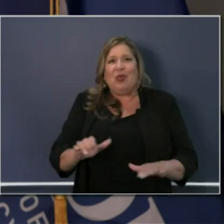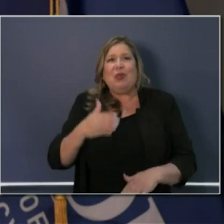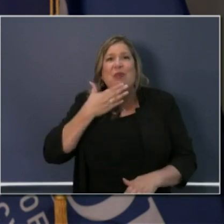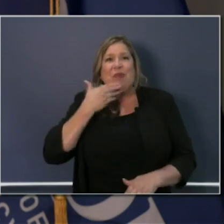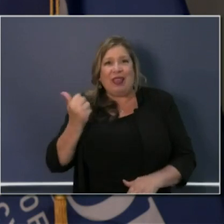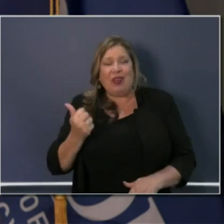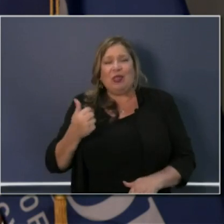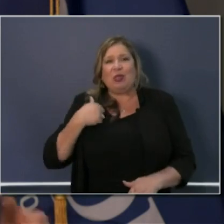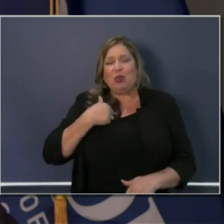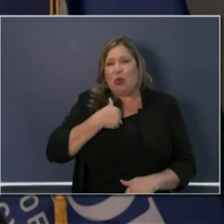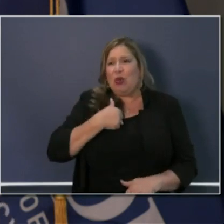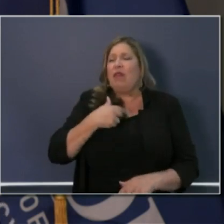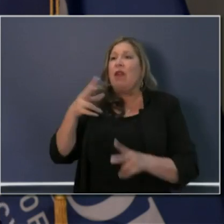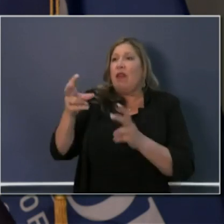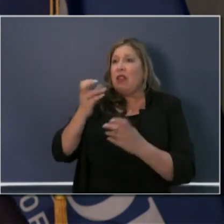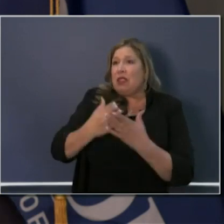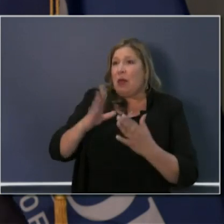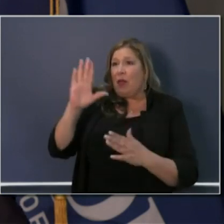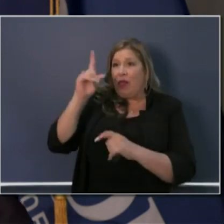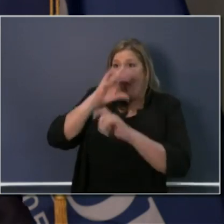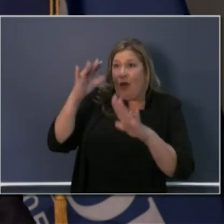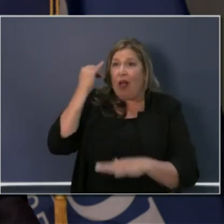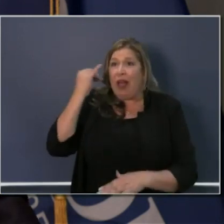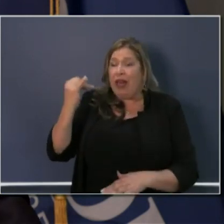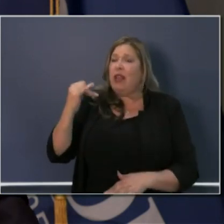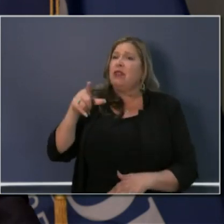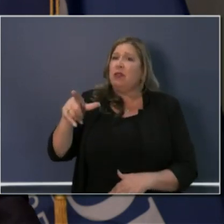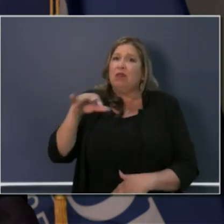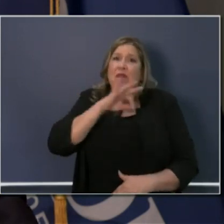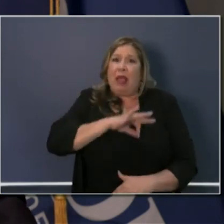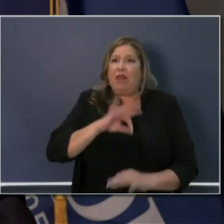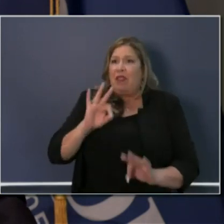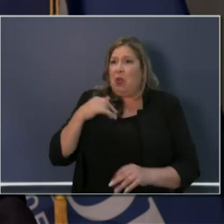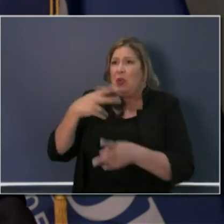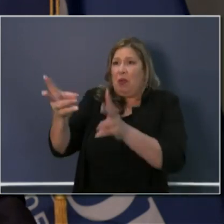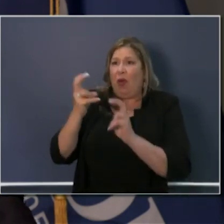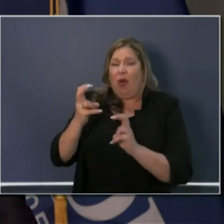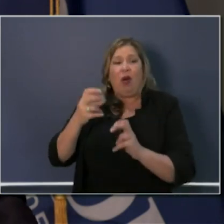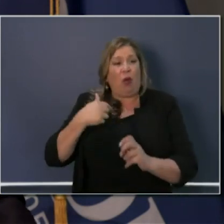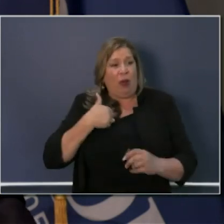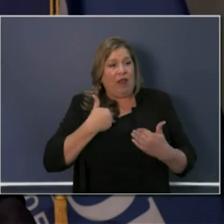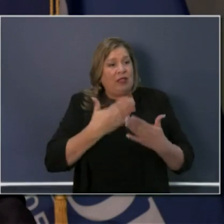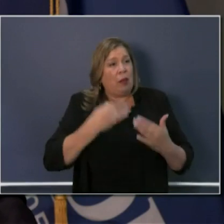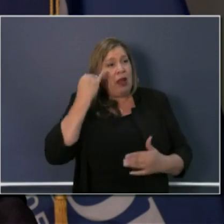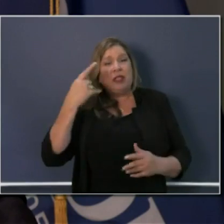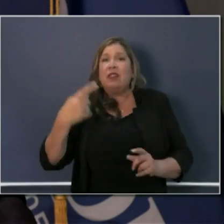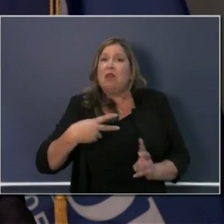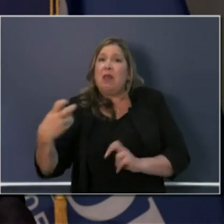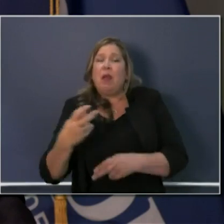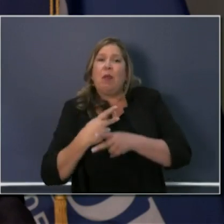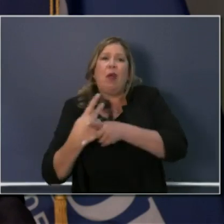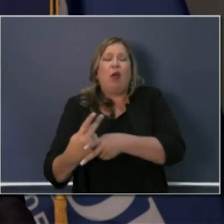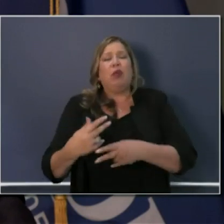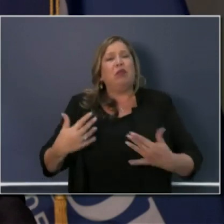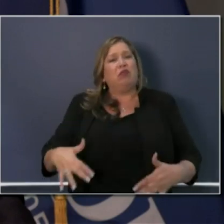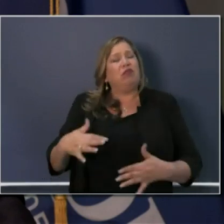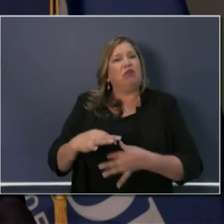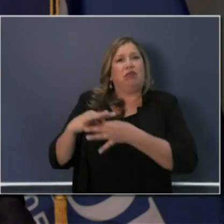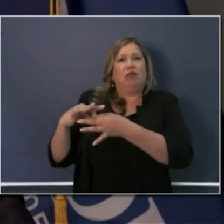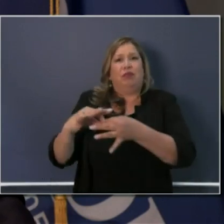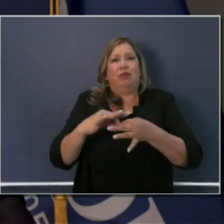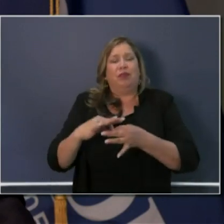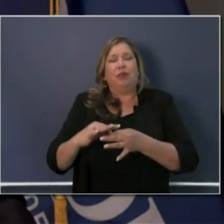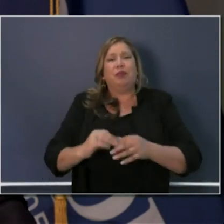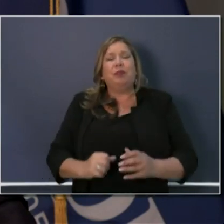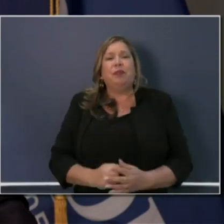ideas from other states, and I hope they've taken ideas from our state as well. We're working hard to address anxieties around testing,